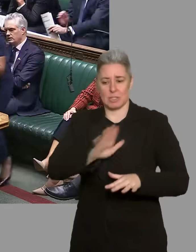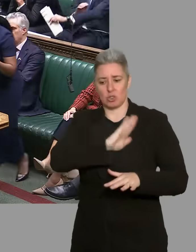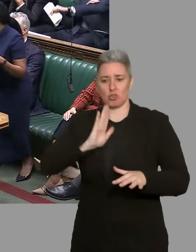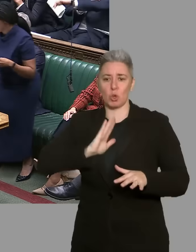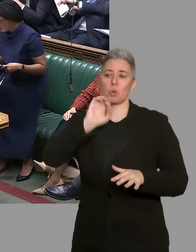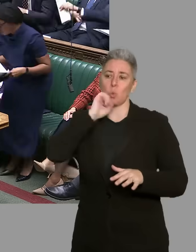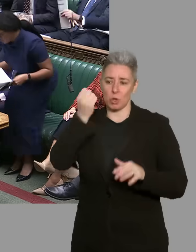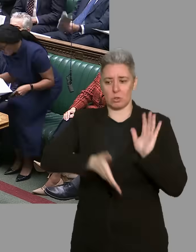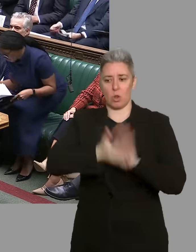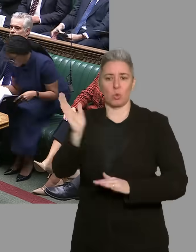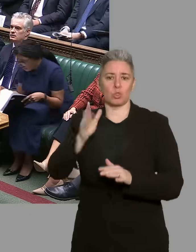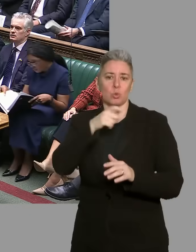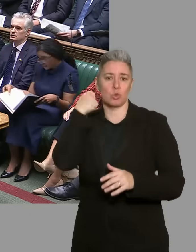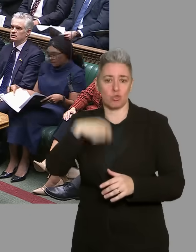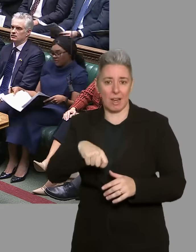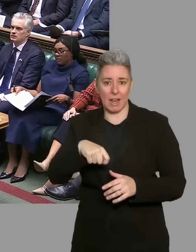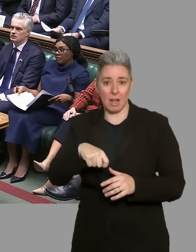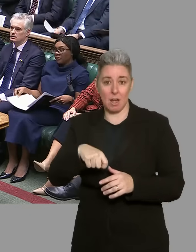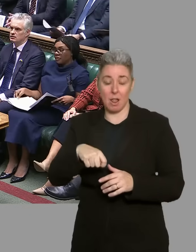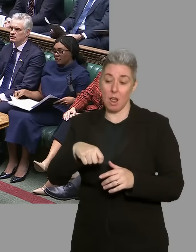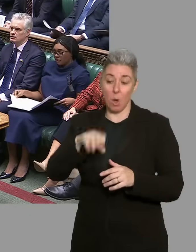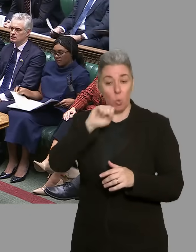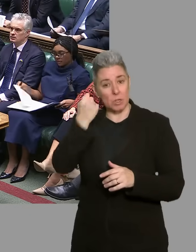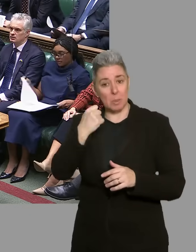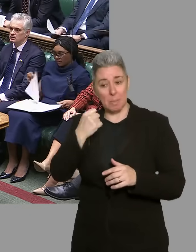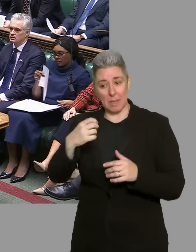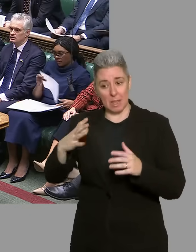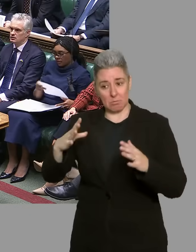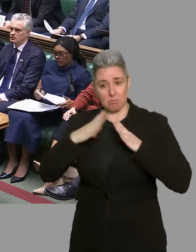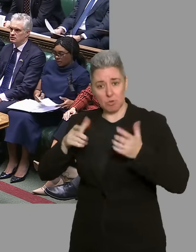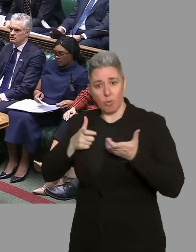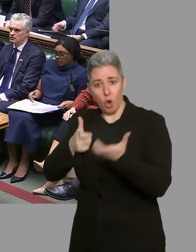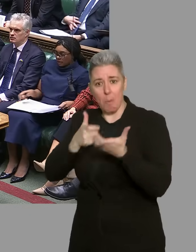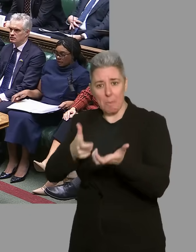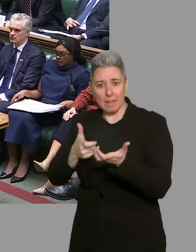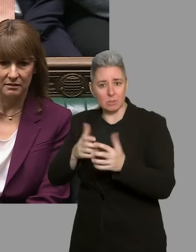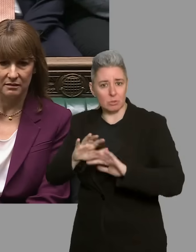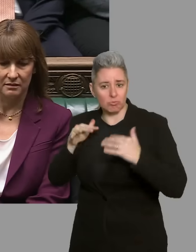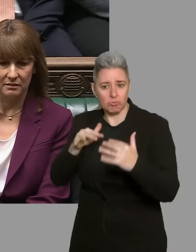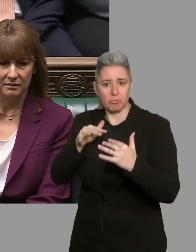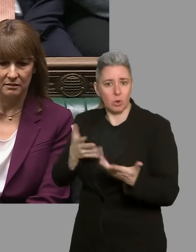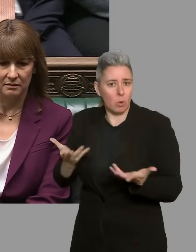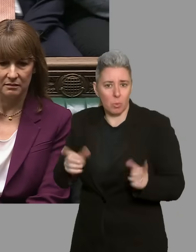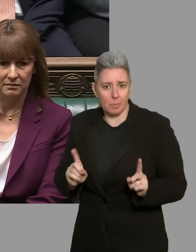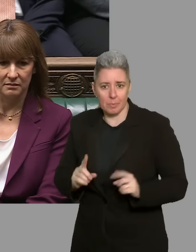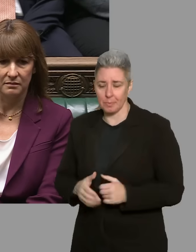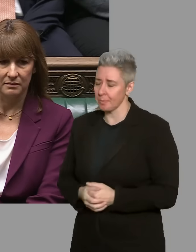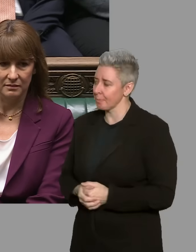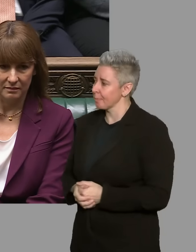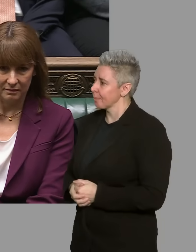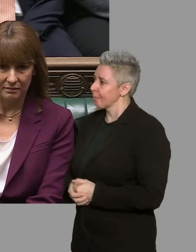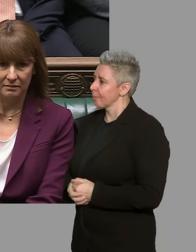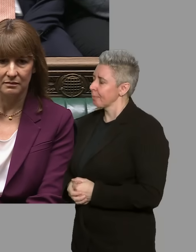role? Prime Minister. Mr. Speaker, I was with NATO allies